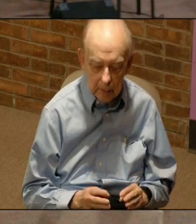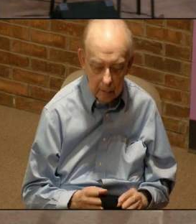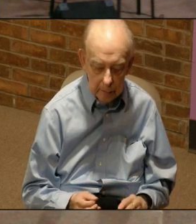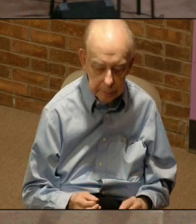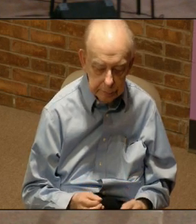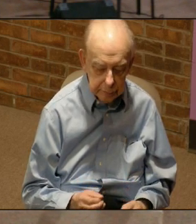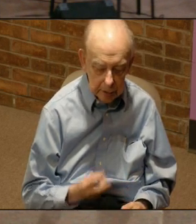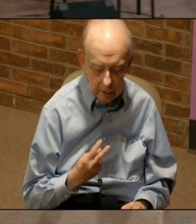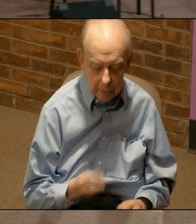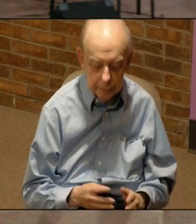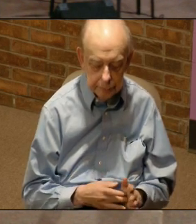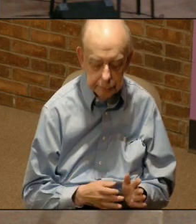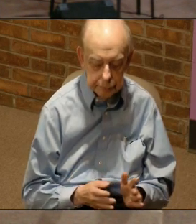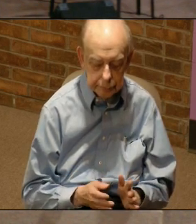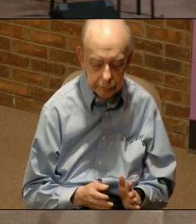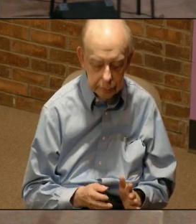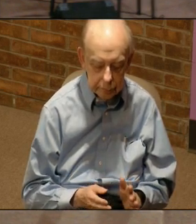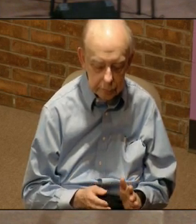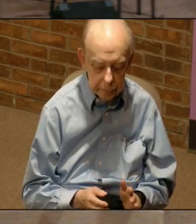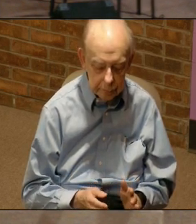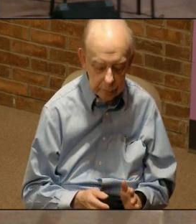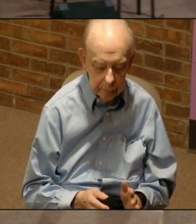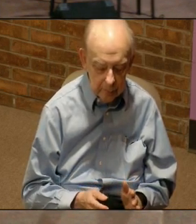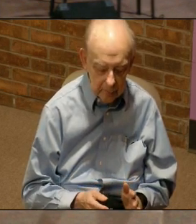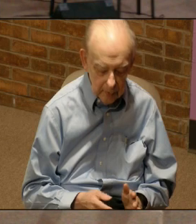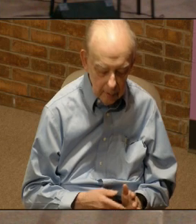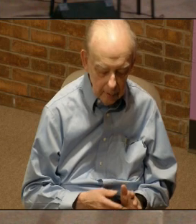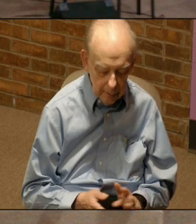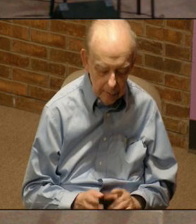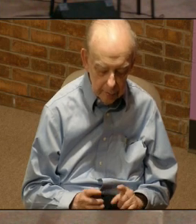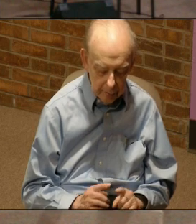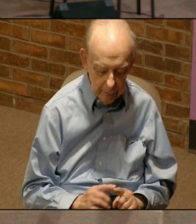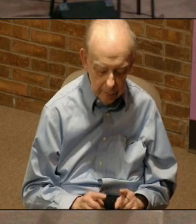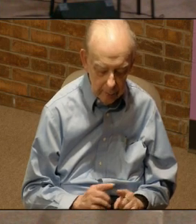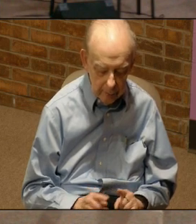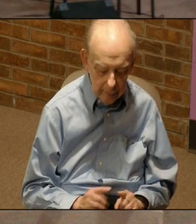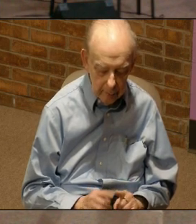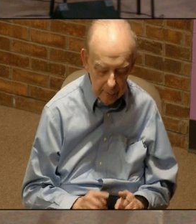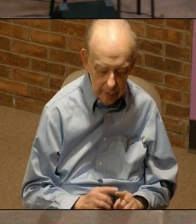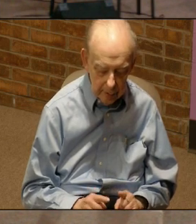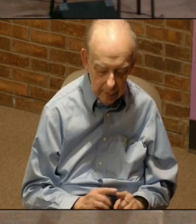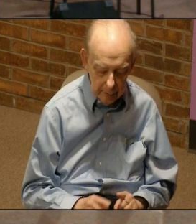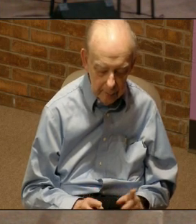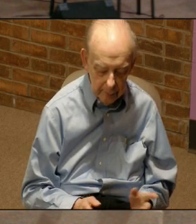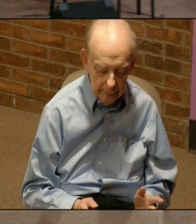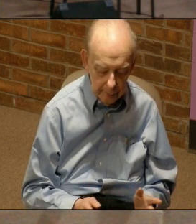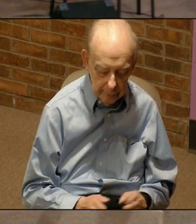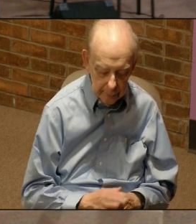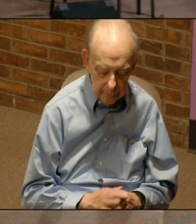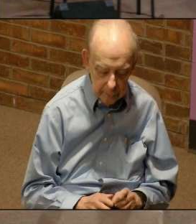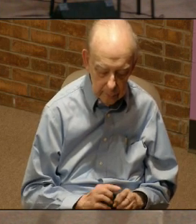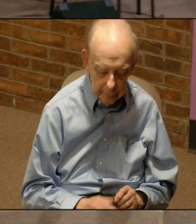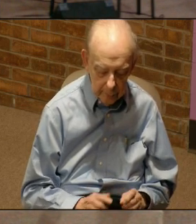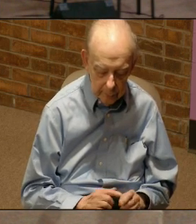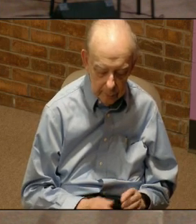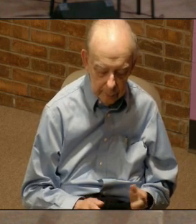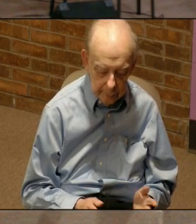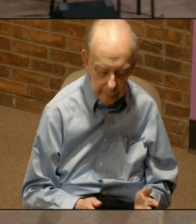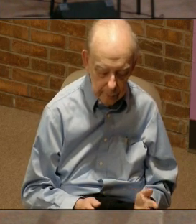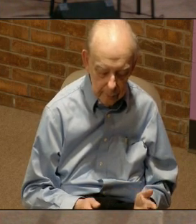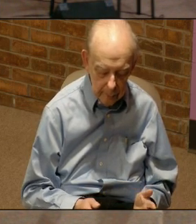He had saw him totally different than the vision that he's seeing of Jesus right now.